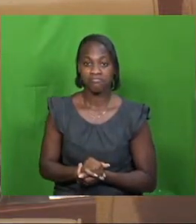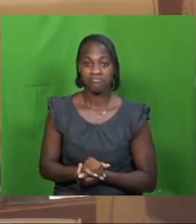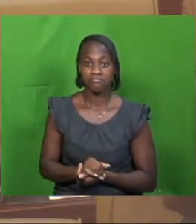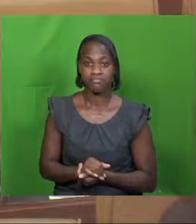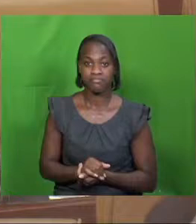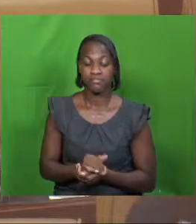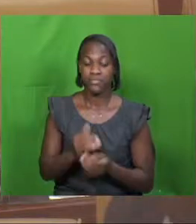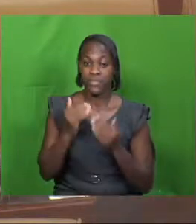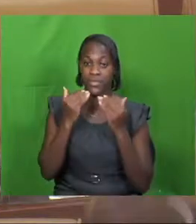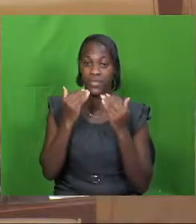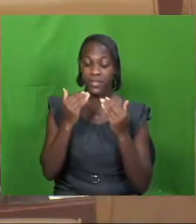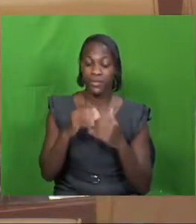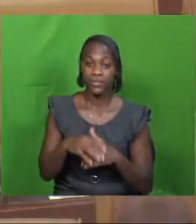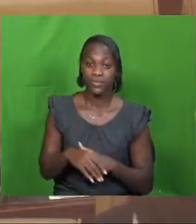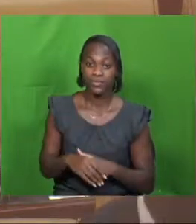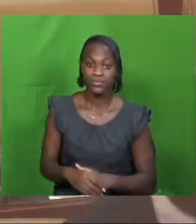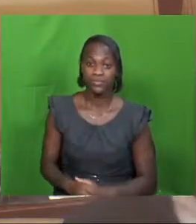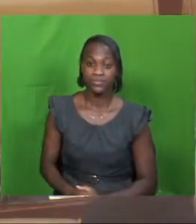effected. Thank you, Mr. Speaker.